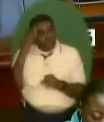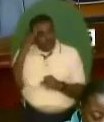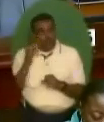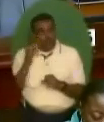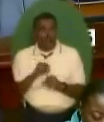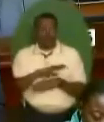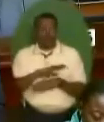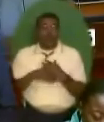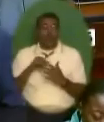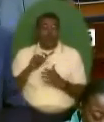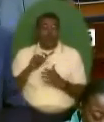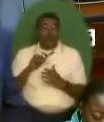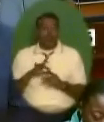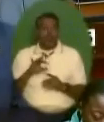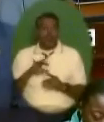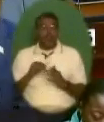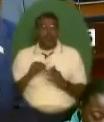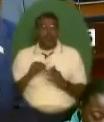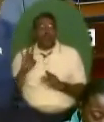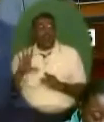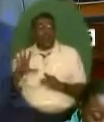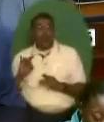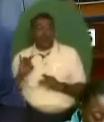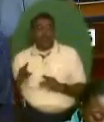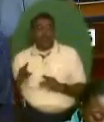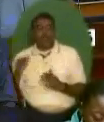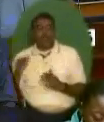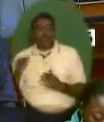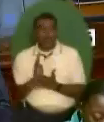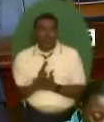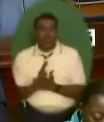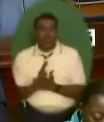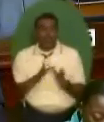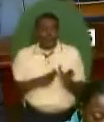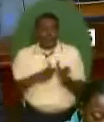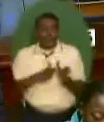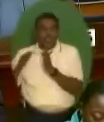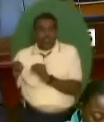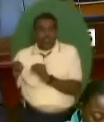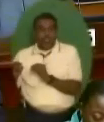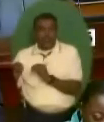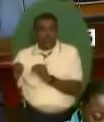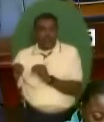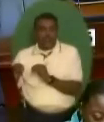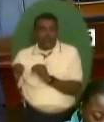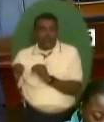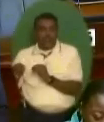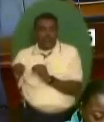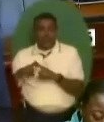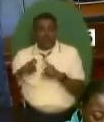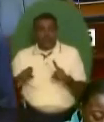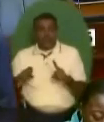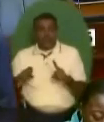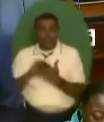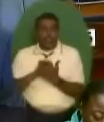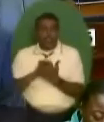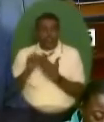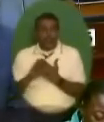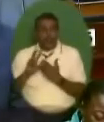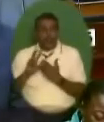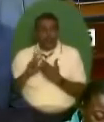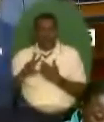with development spending in the order of $3.5 billion, which should have been carried out between the period